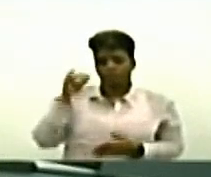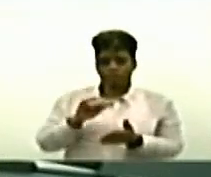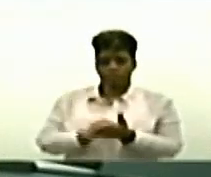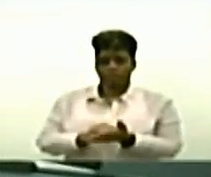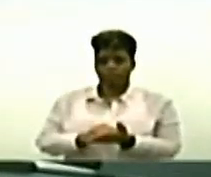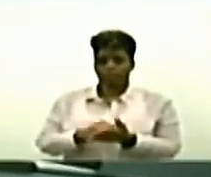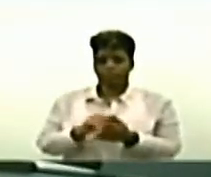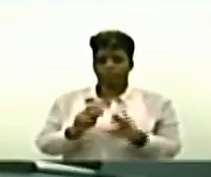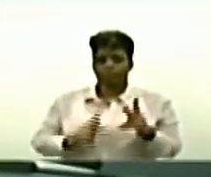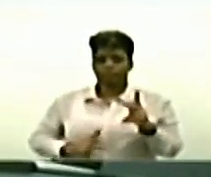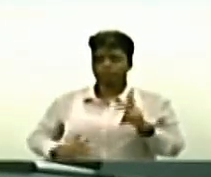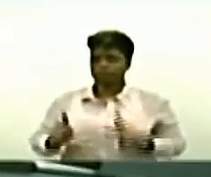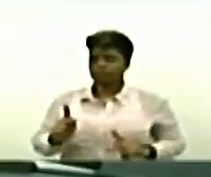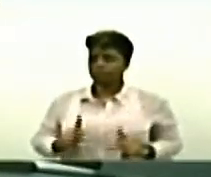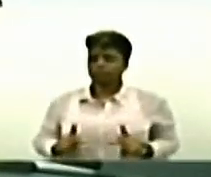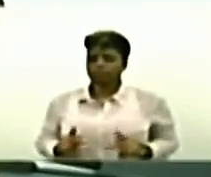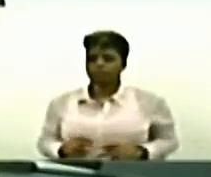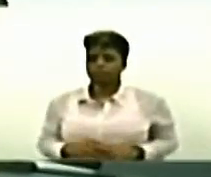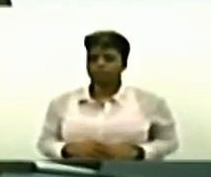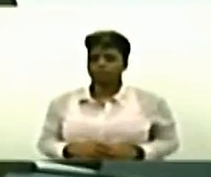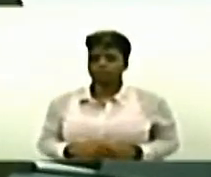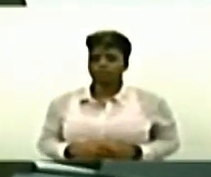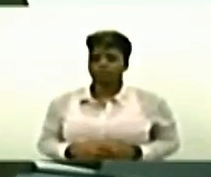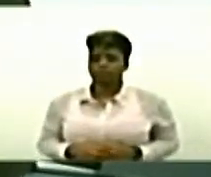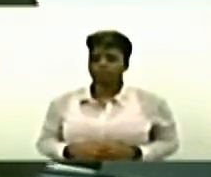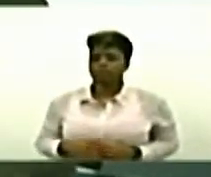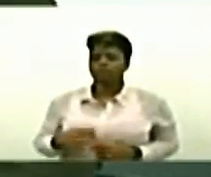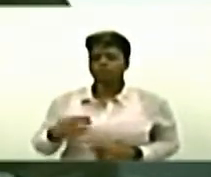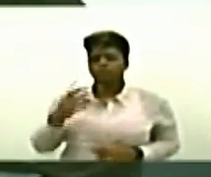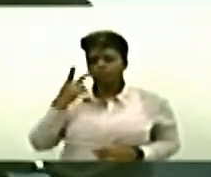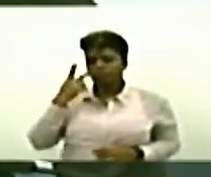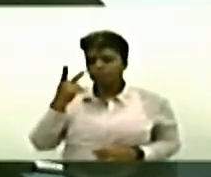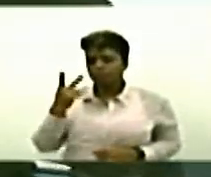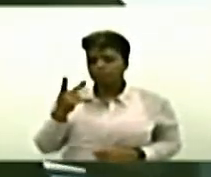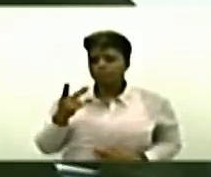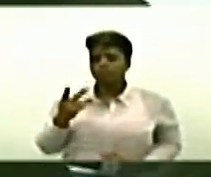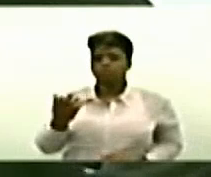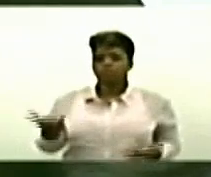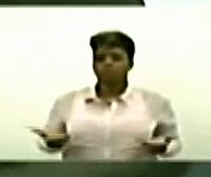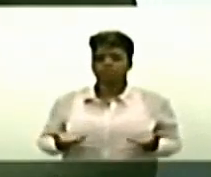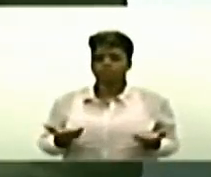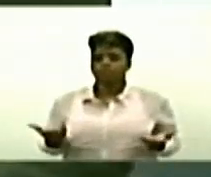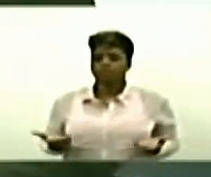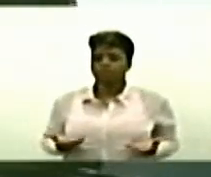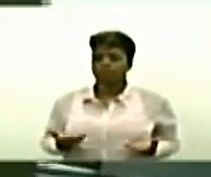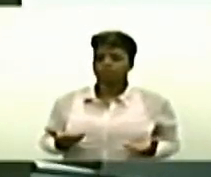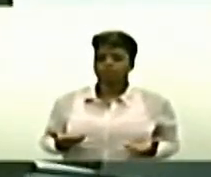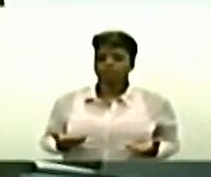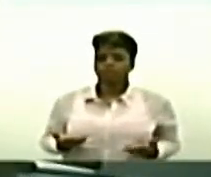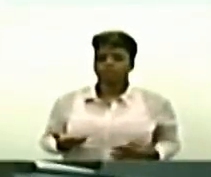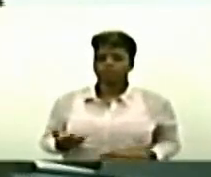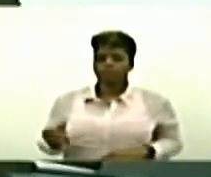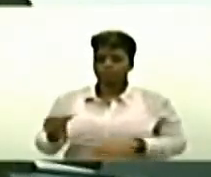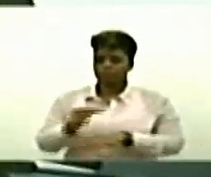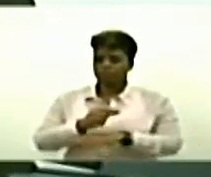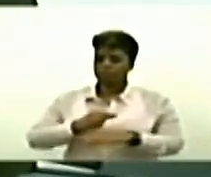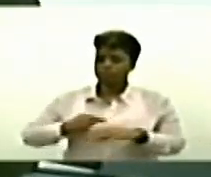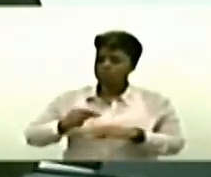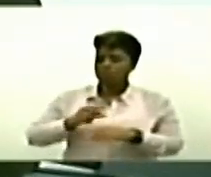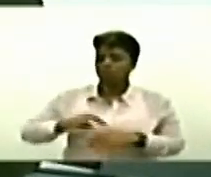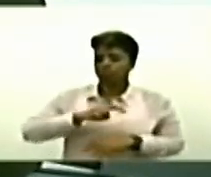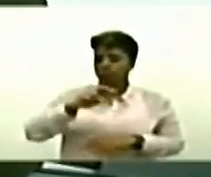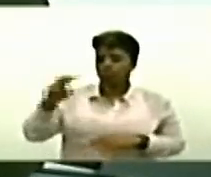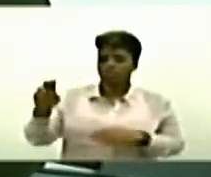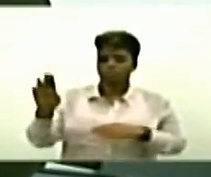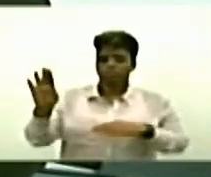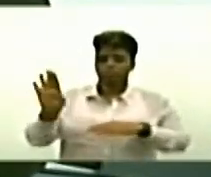to appointment of traffic wardens, you see here the Grenada Transport Board, with